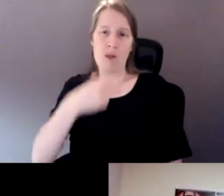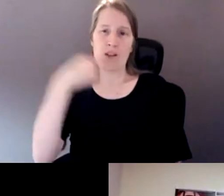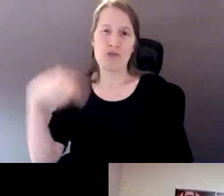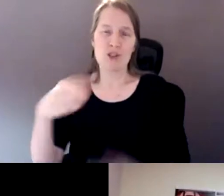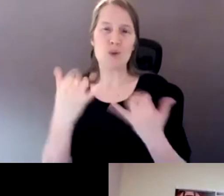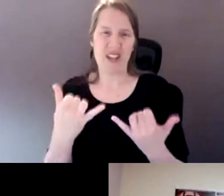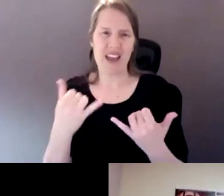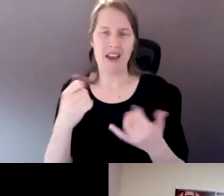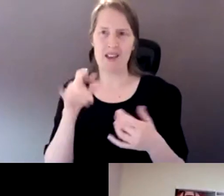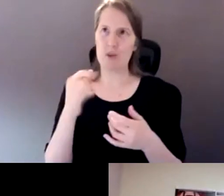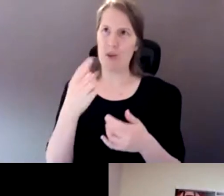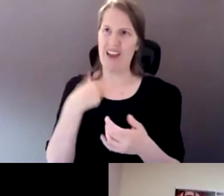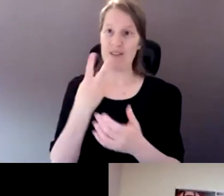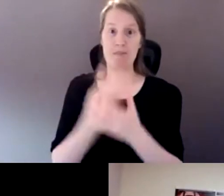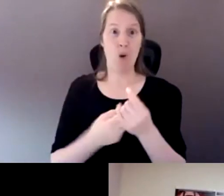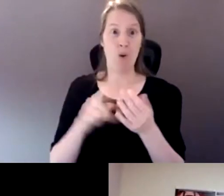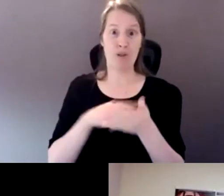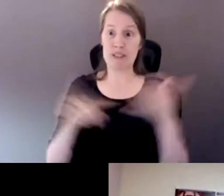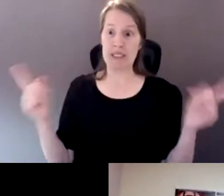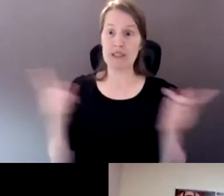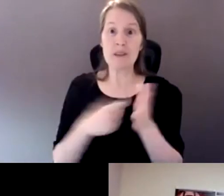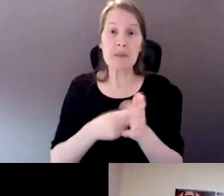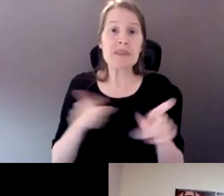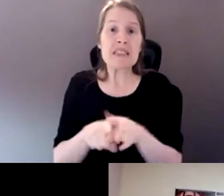exist simultaneously, sometimes by the same individual.